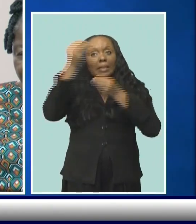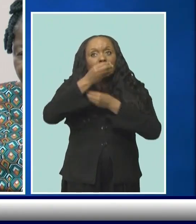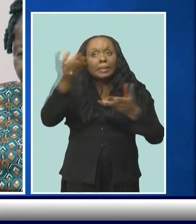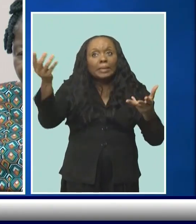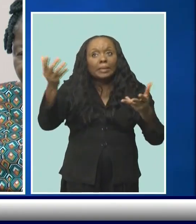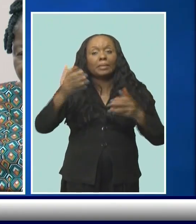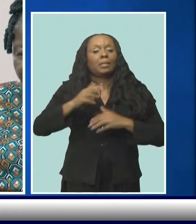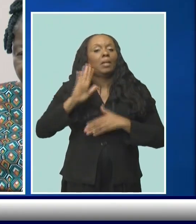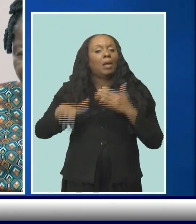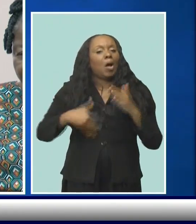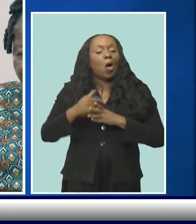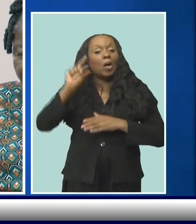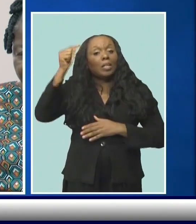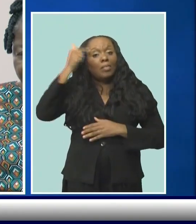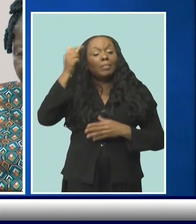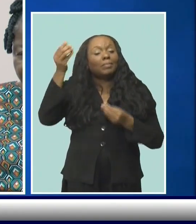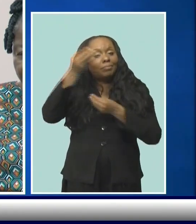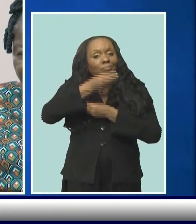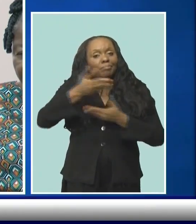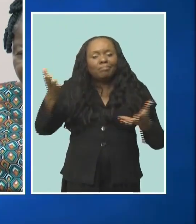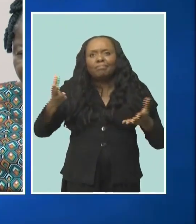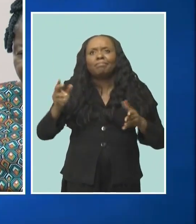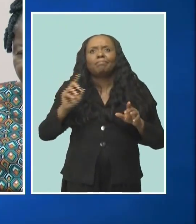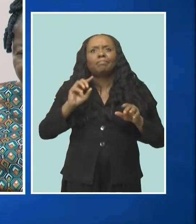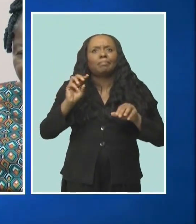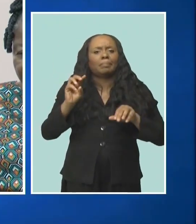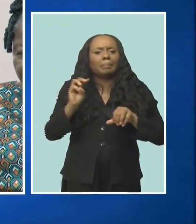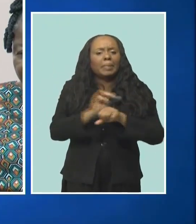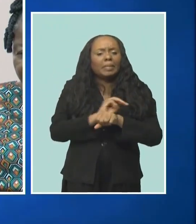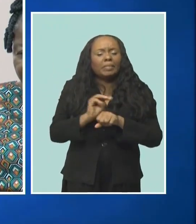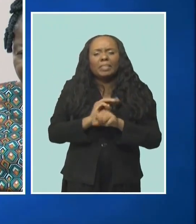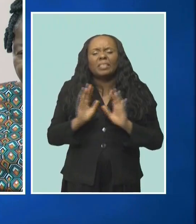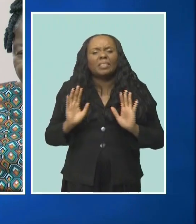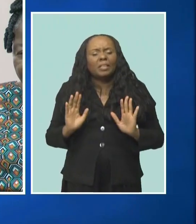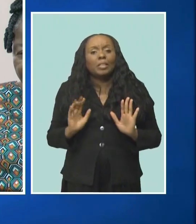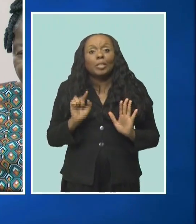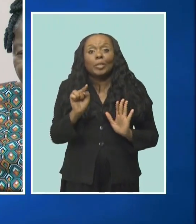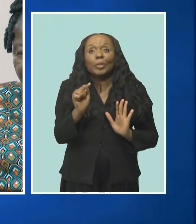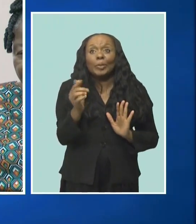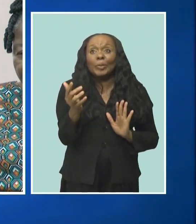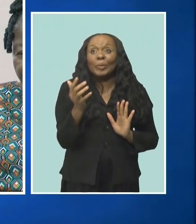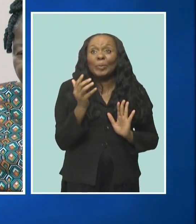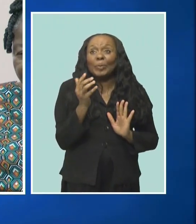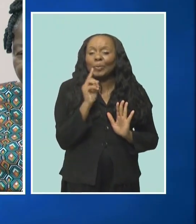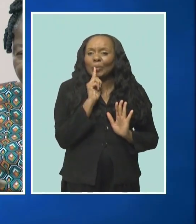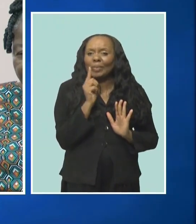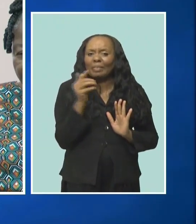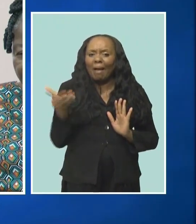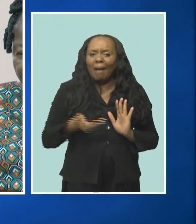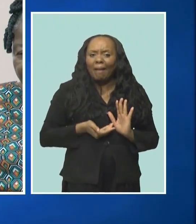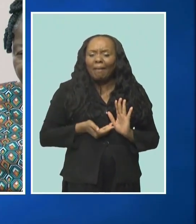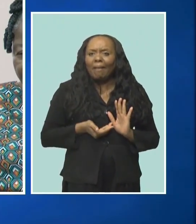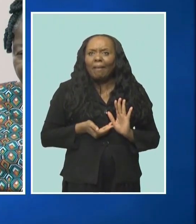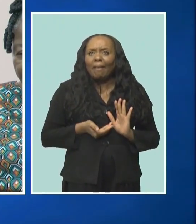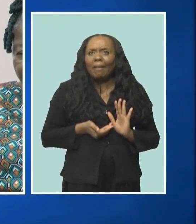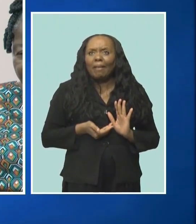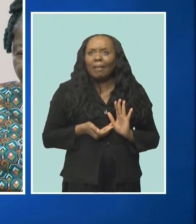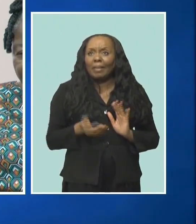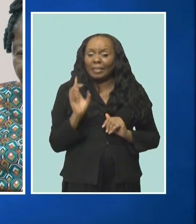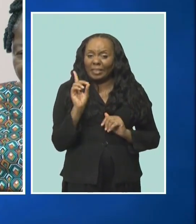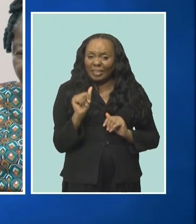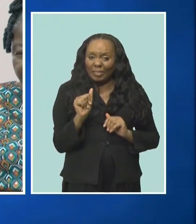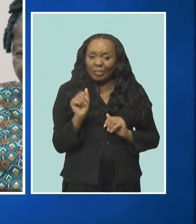governments, departments, ministries, whatever, who want to be in the hiring business of persons